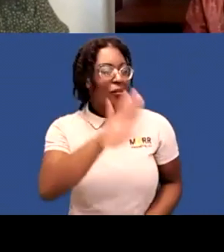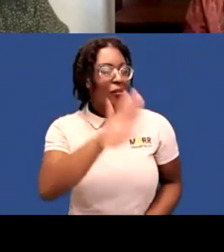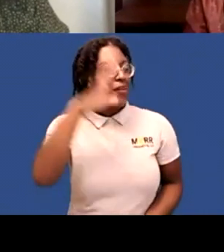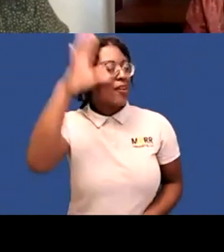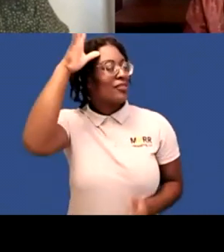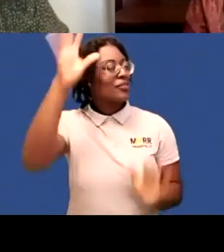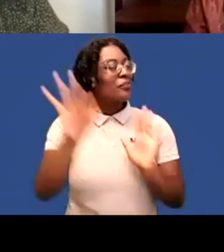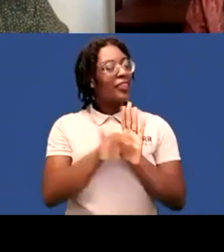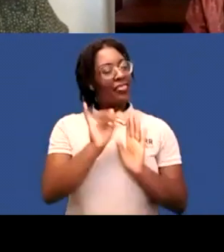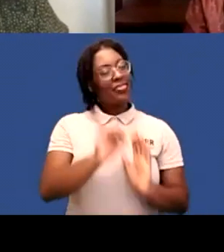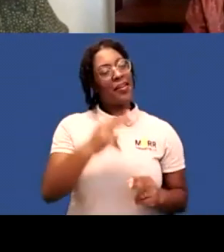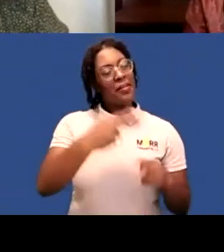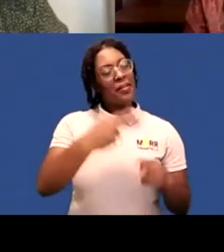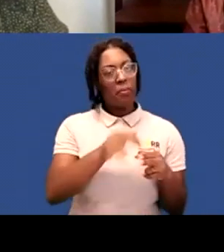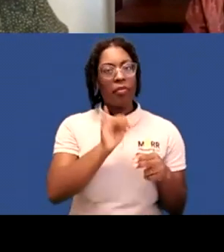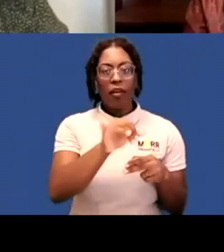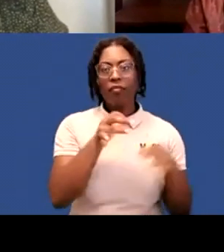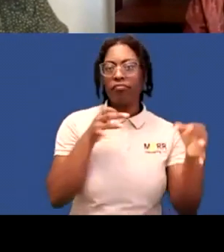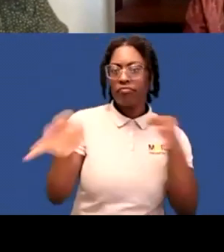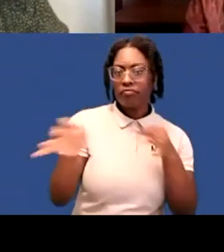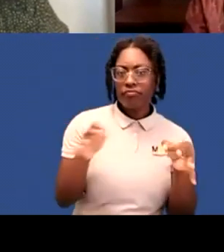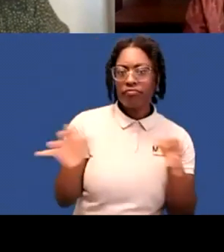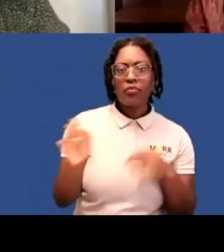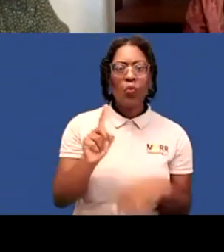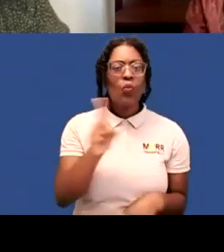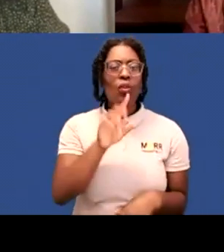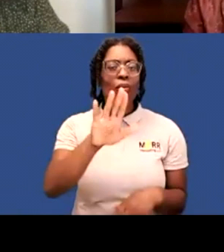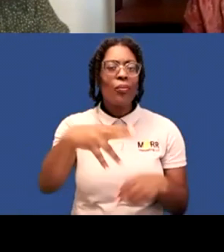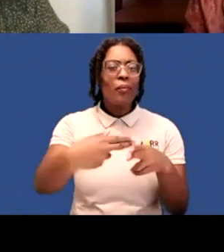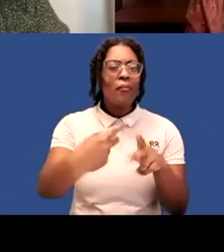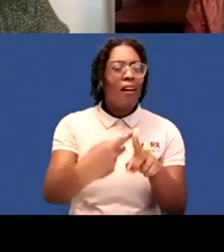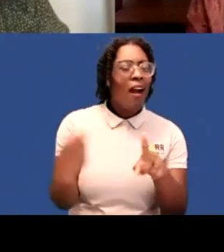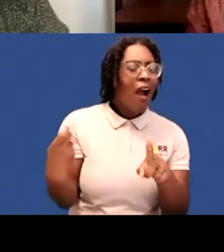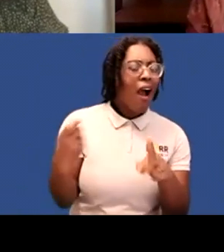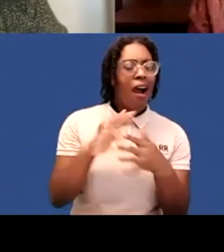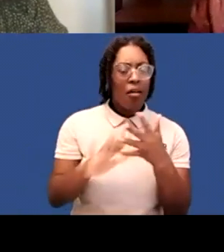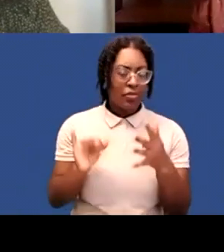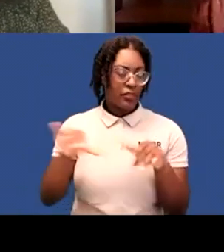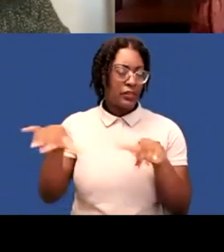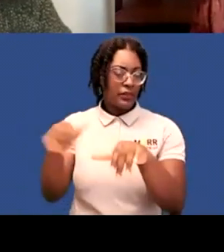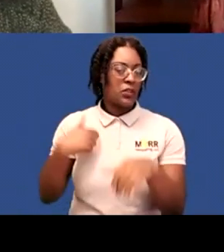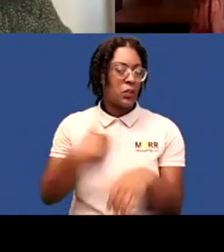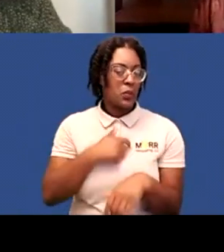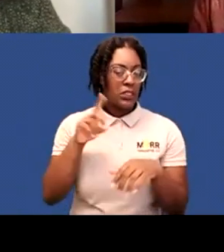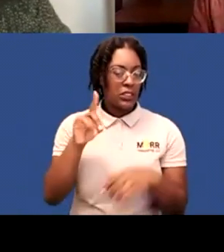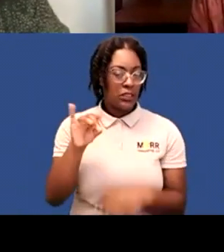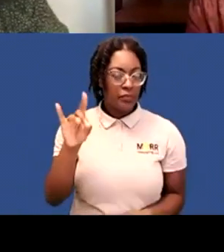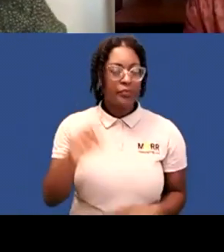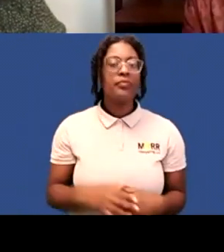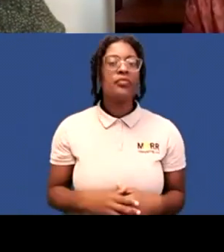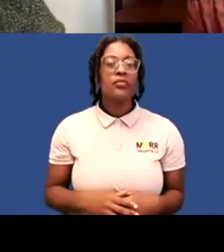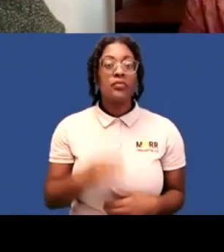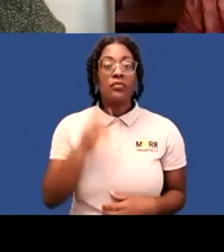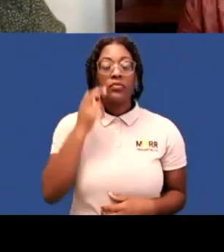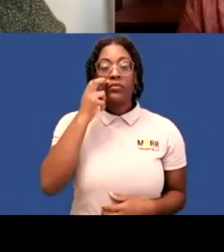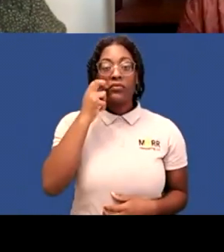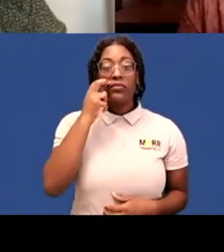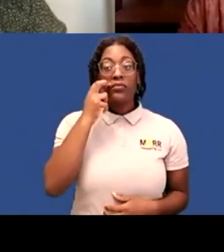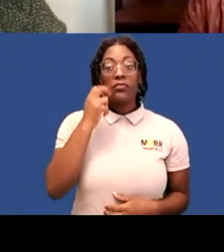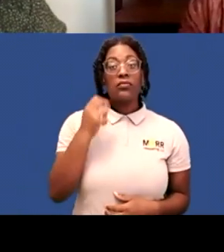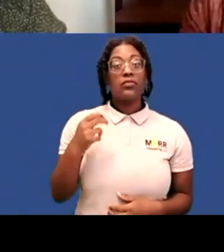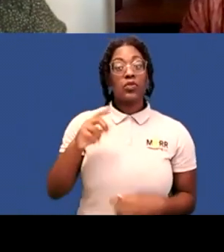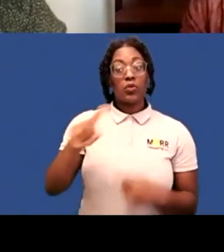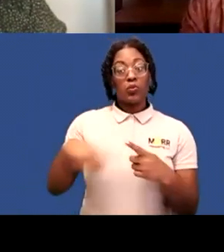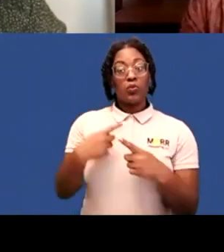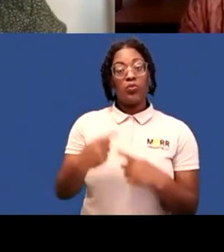with the protests that started after George Floyd's murder, and we're, you know, as